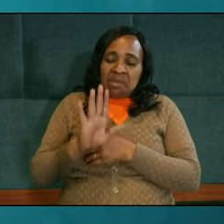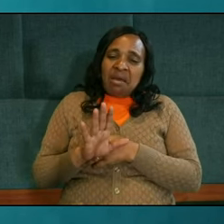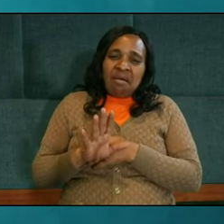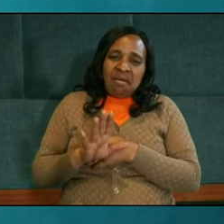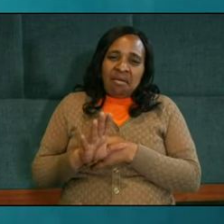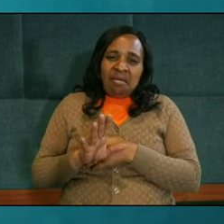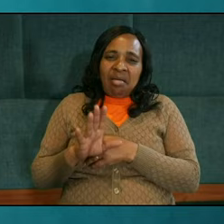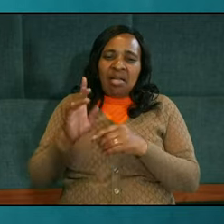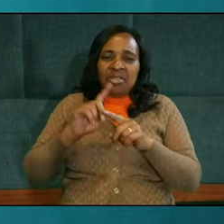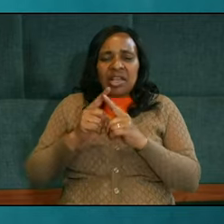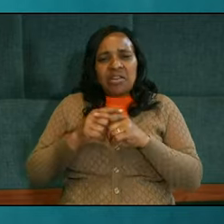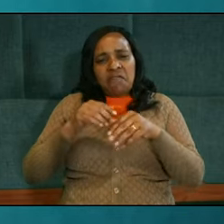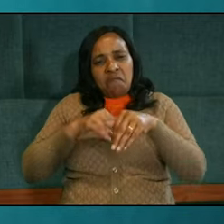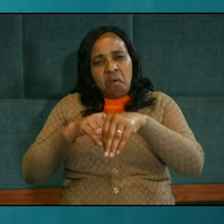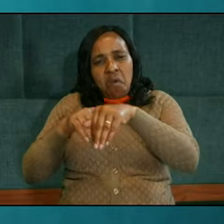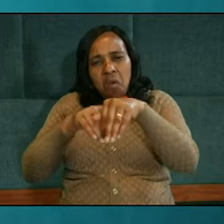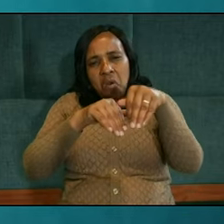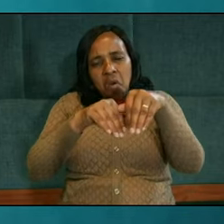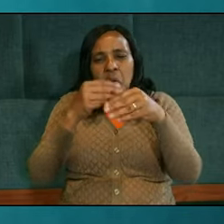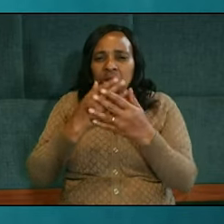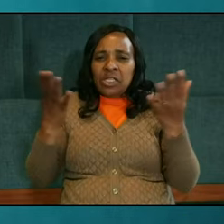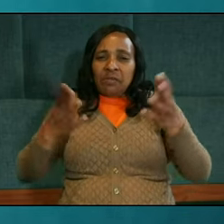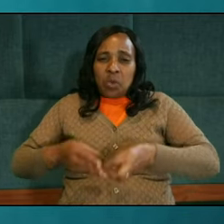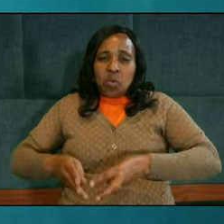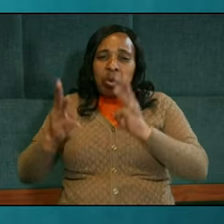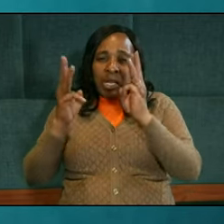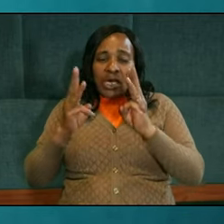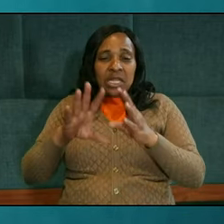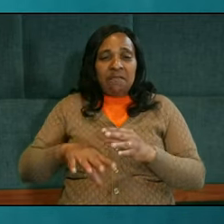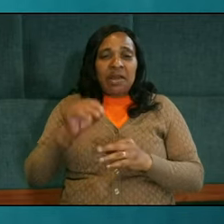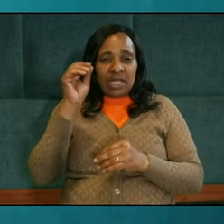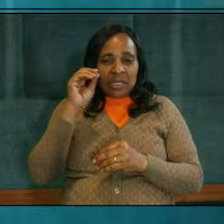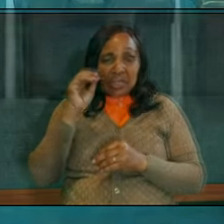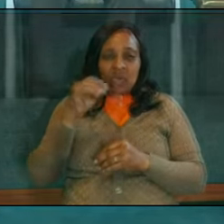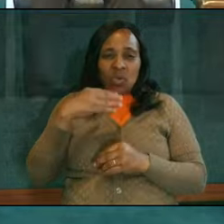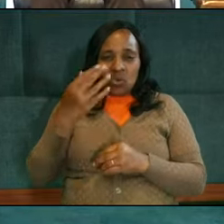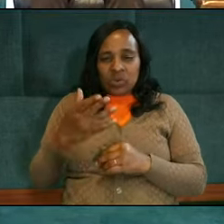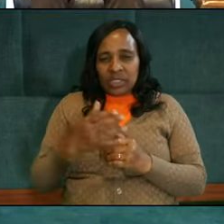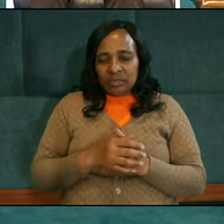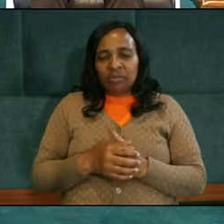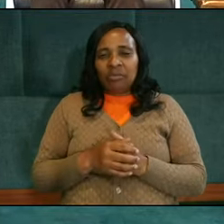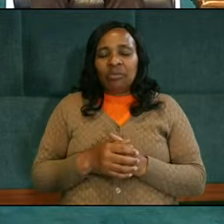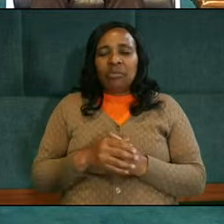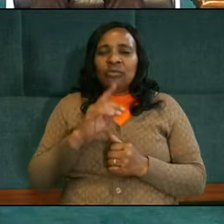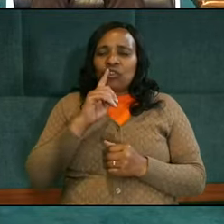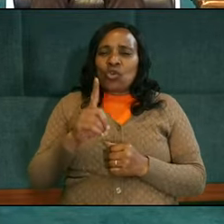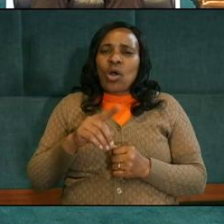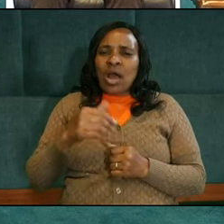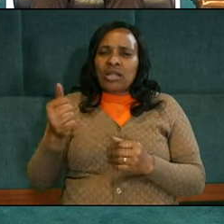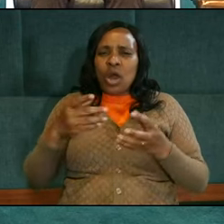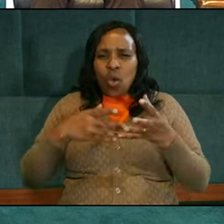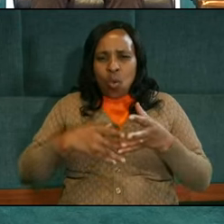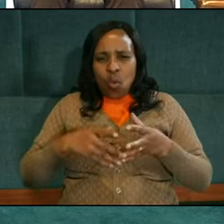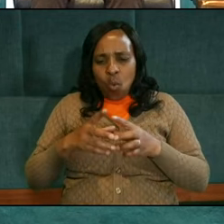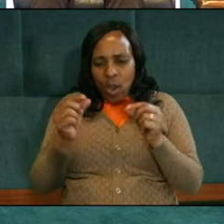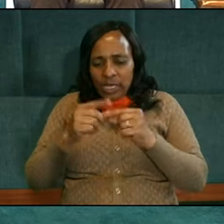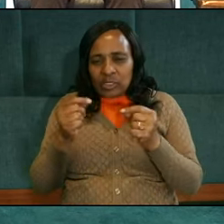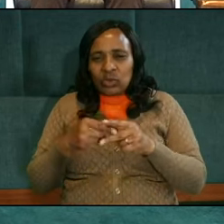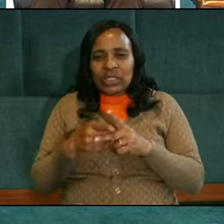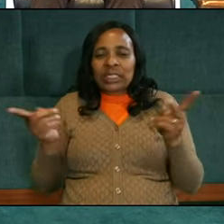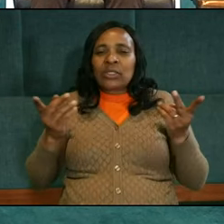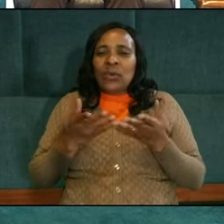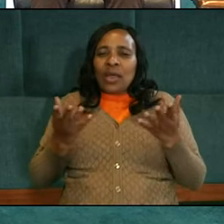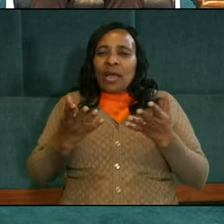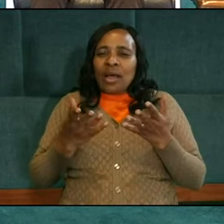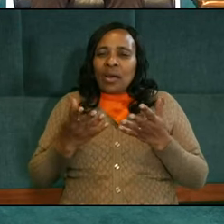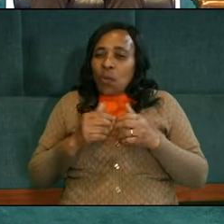and they're following whatever way they find right, in their own ways. So in other words, you can start well,